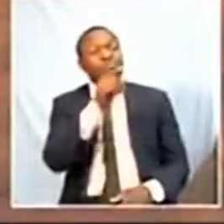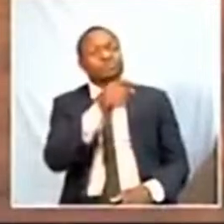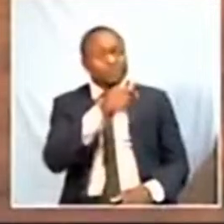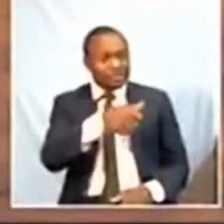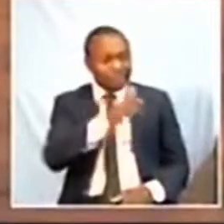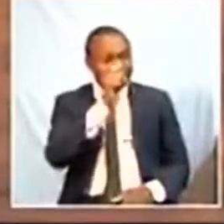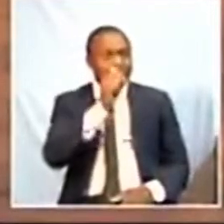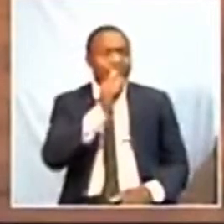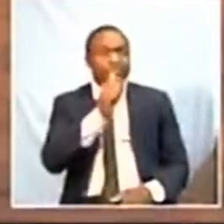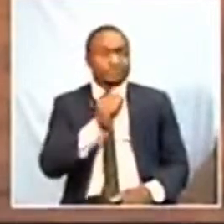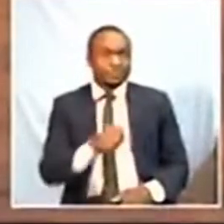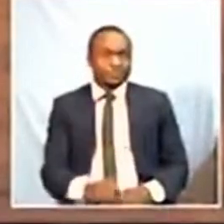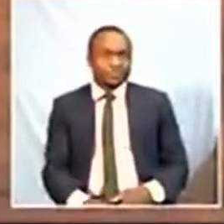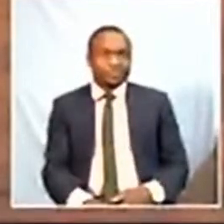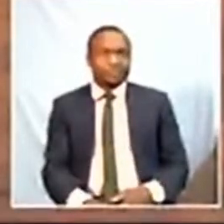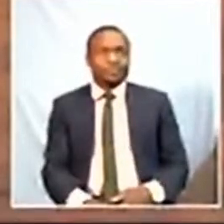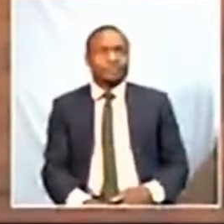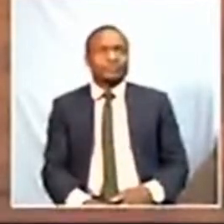For instance, Chair,